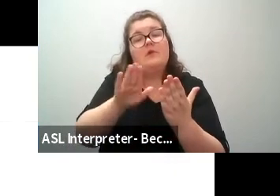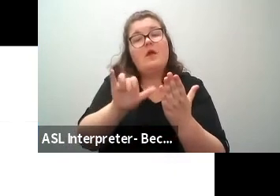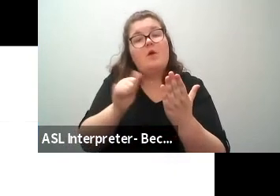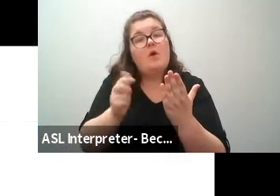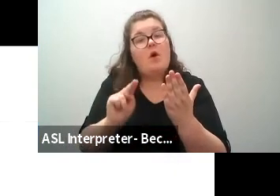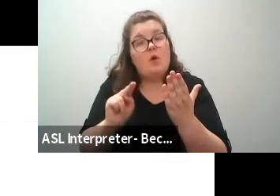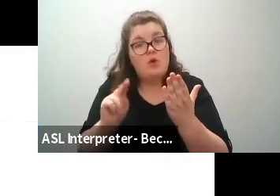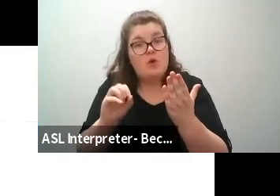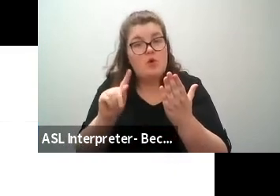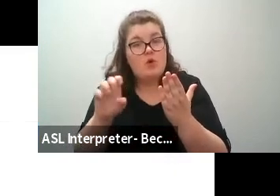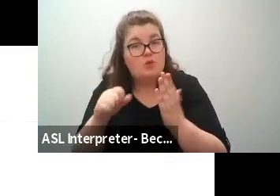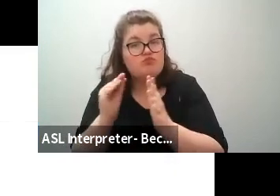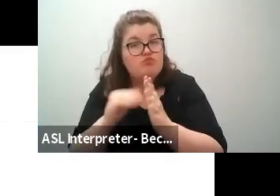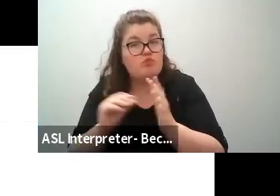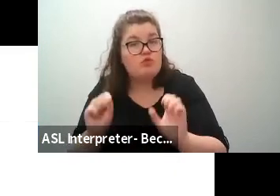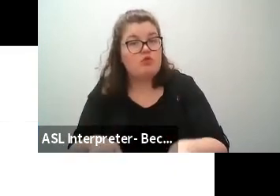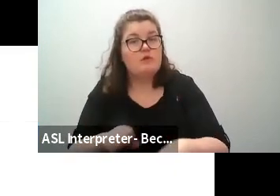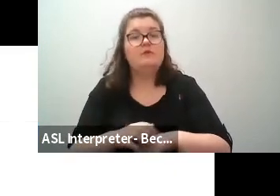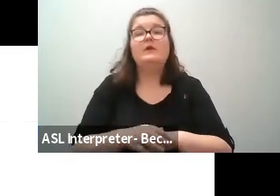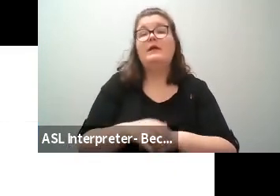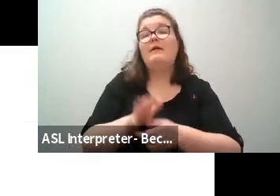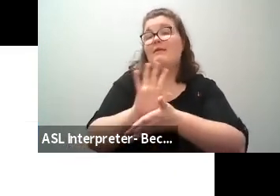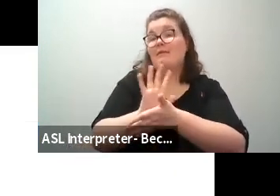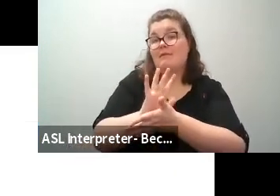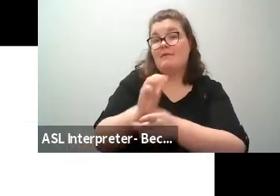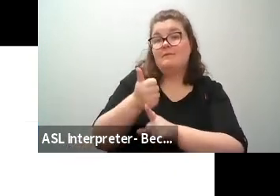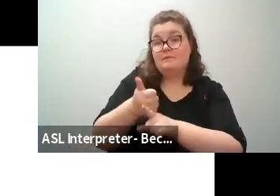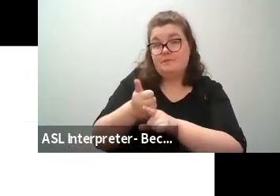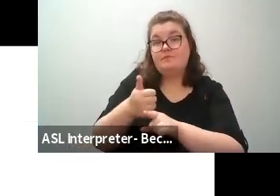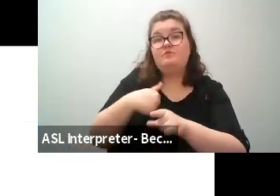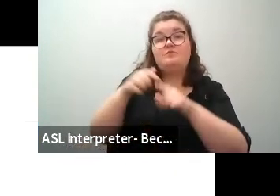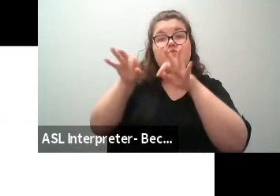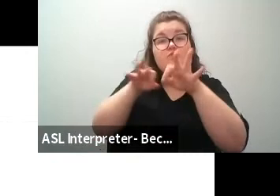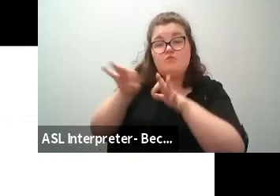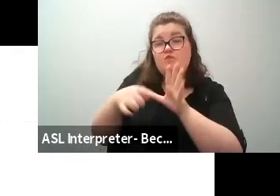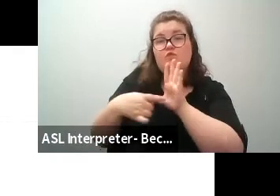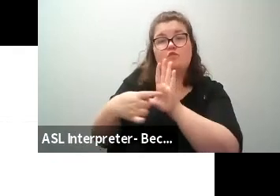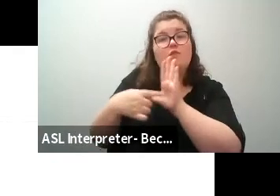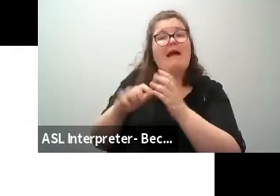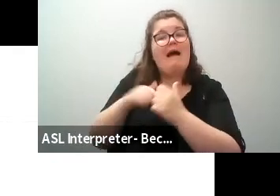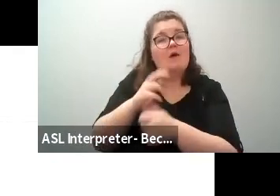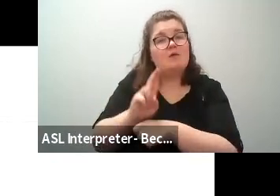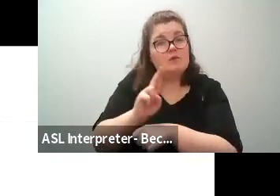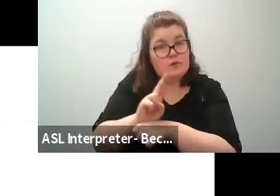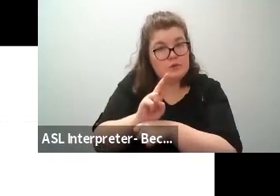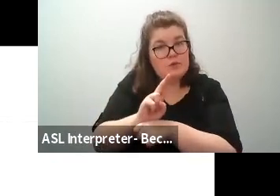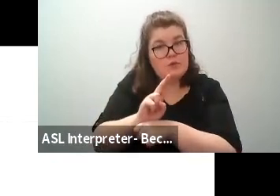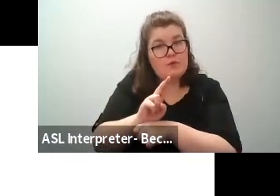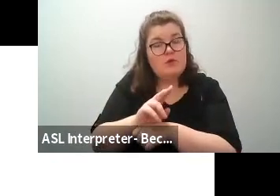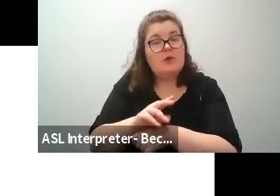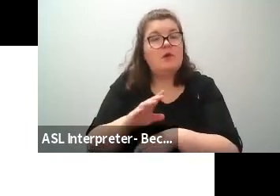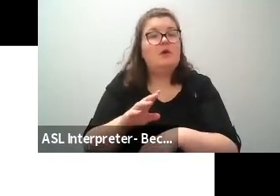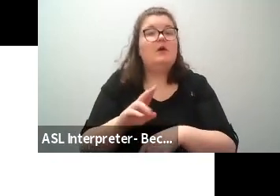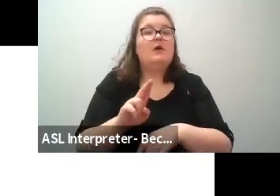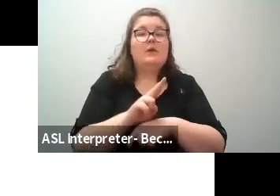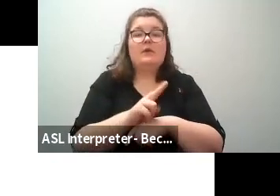to. The video information did provide demonstration for families, specifically in asthma. Using a metered dose